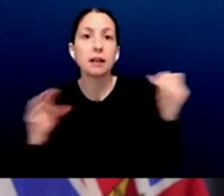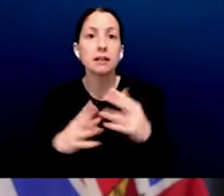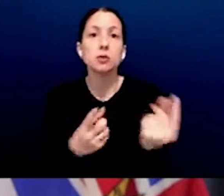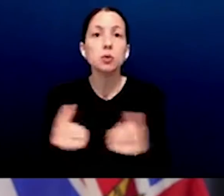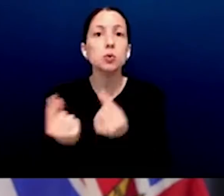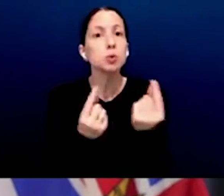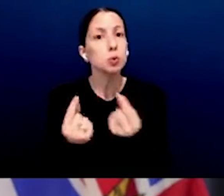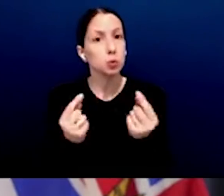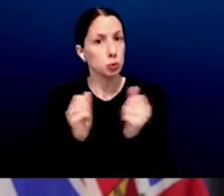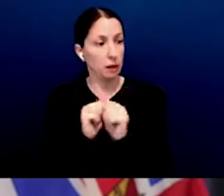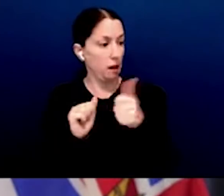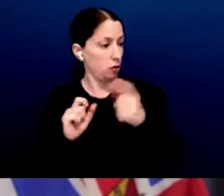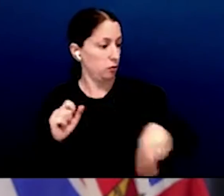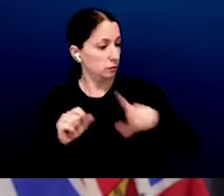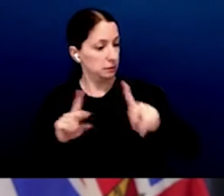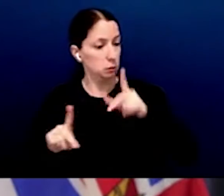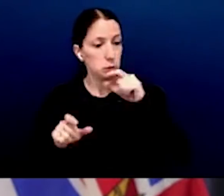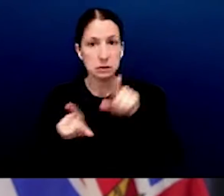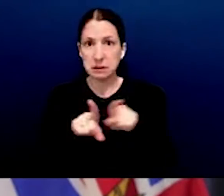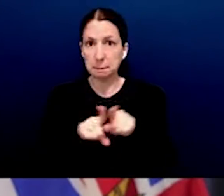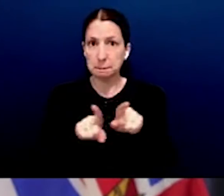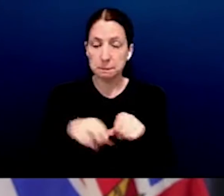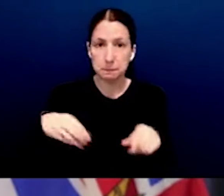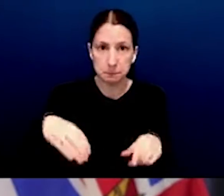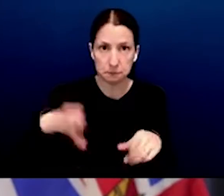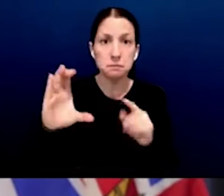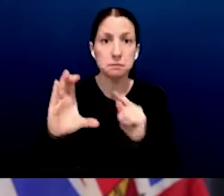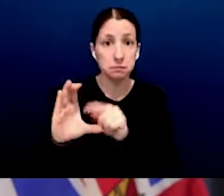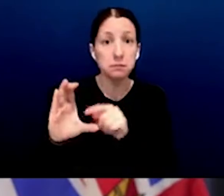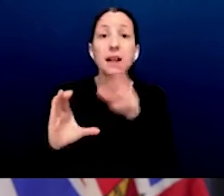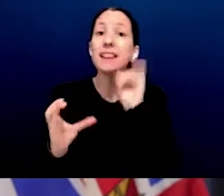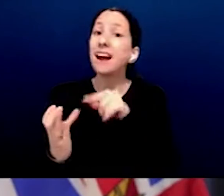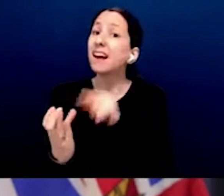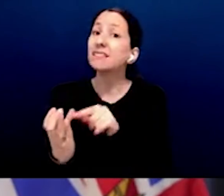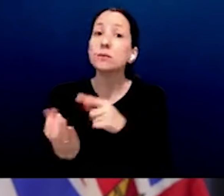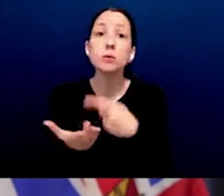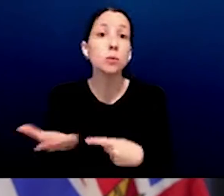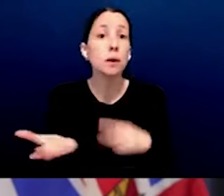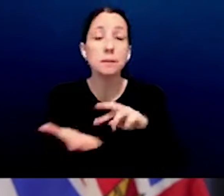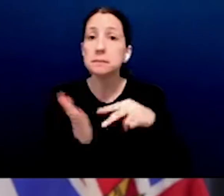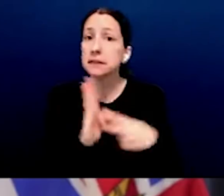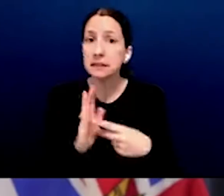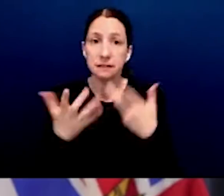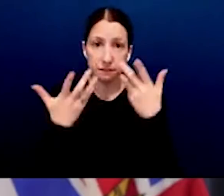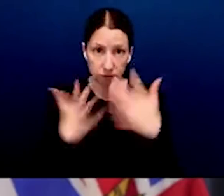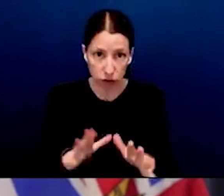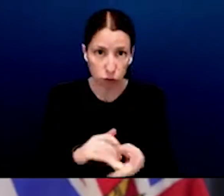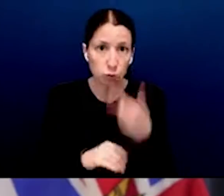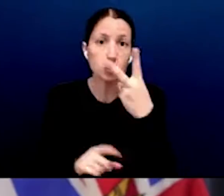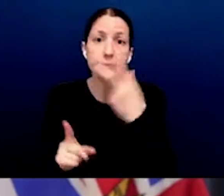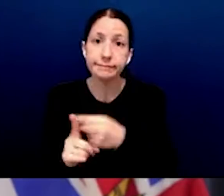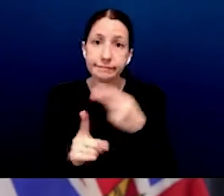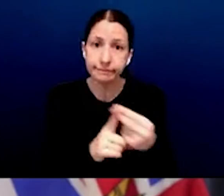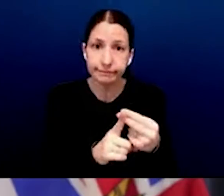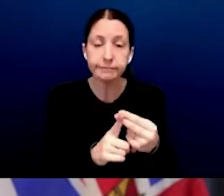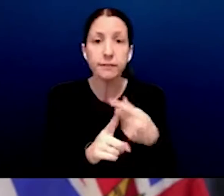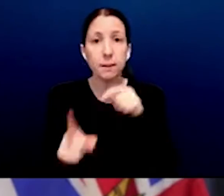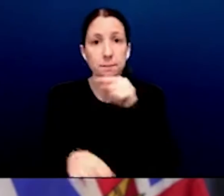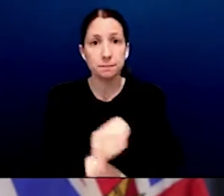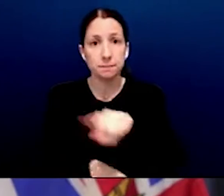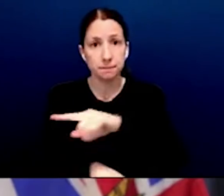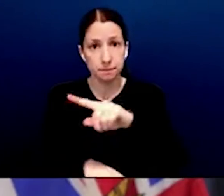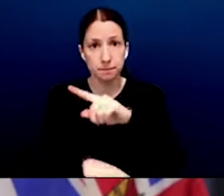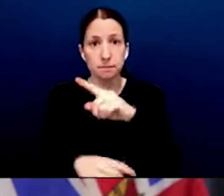The card simply says that you have received 2 doses of an approved vaccine, and you're also required to show proof